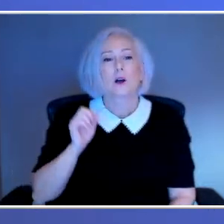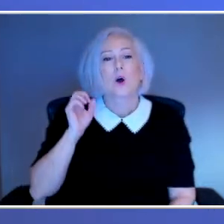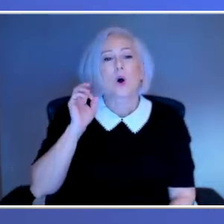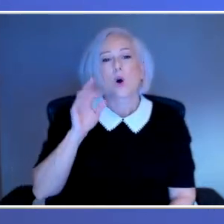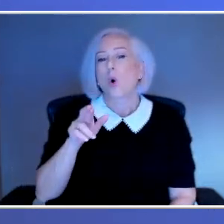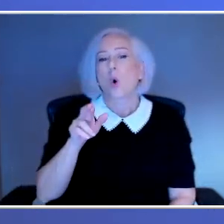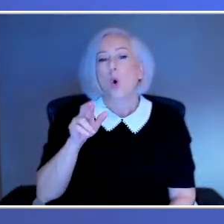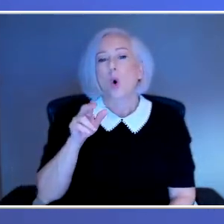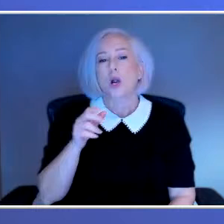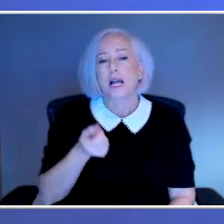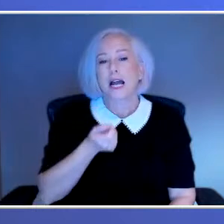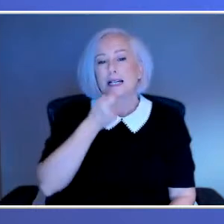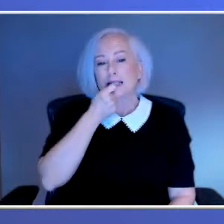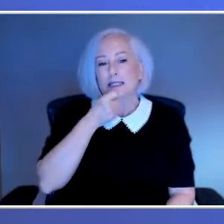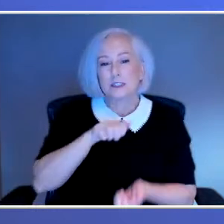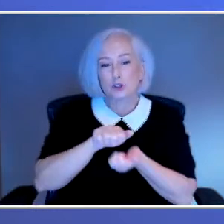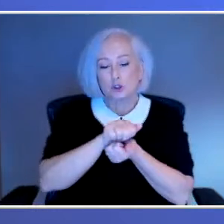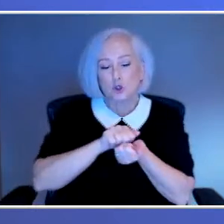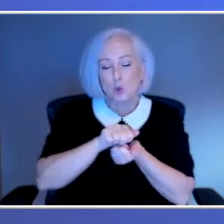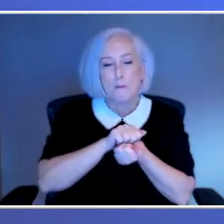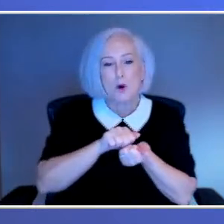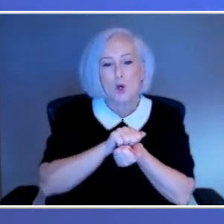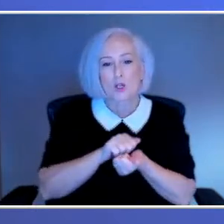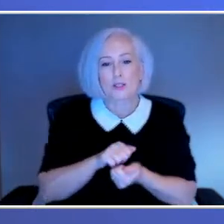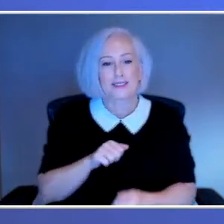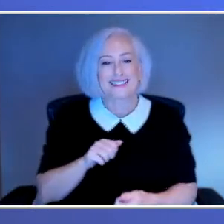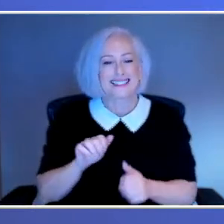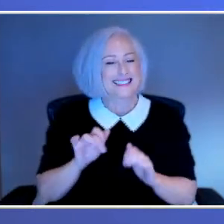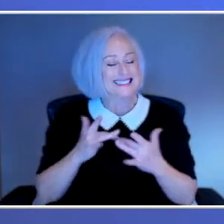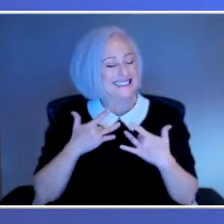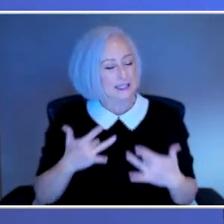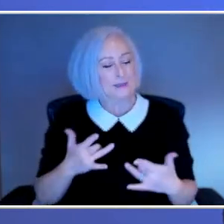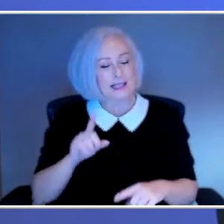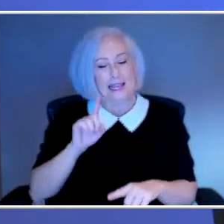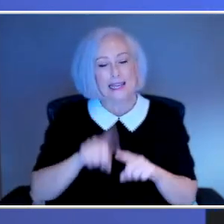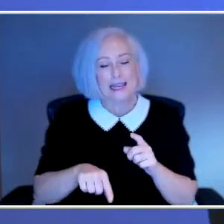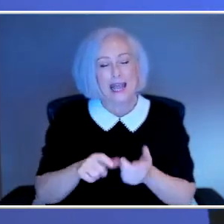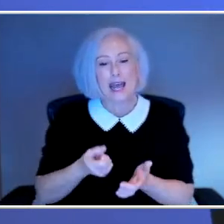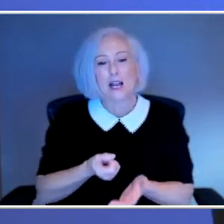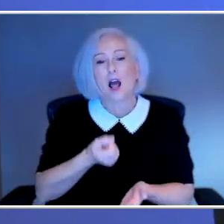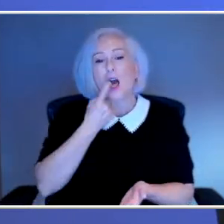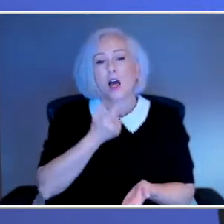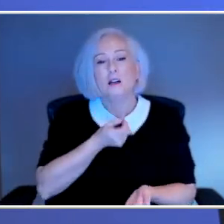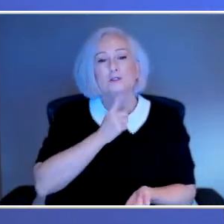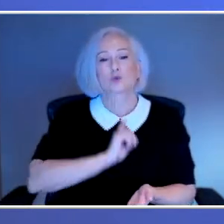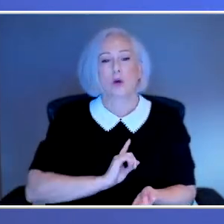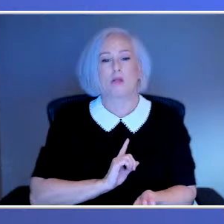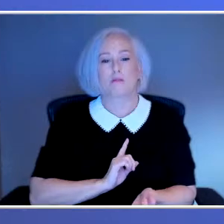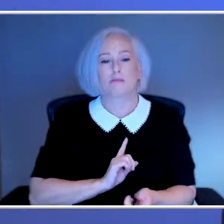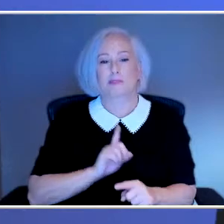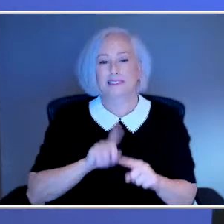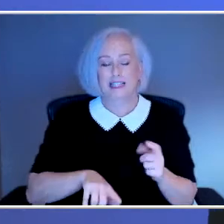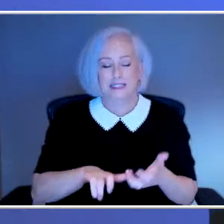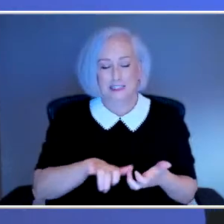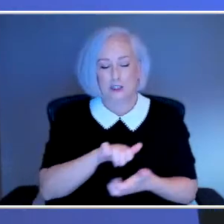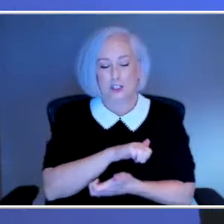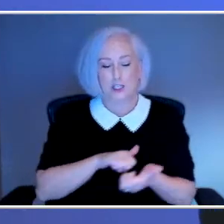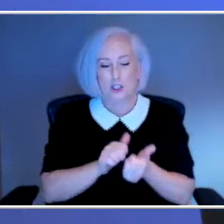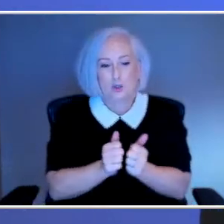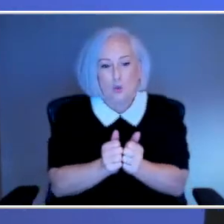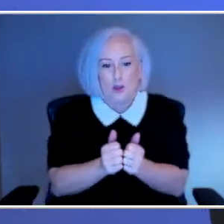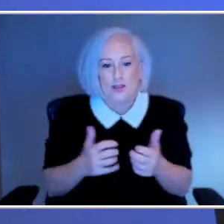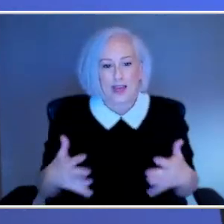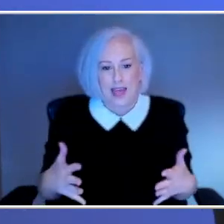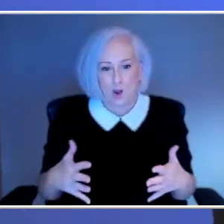chewables, not the pills normally. It doesn't digest without your stomach. You don't have those